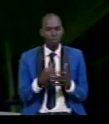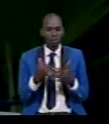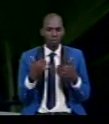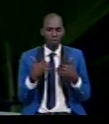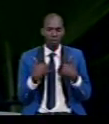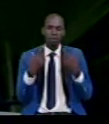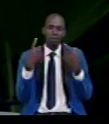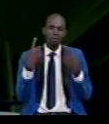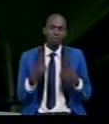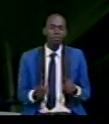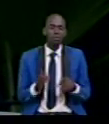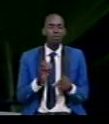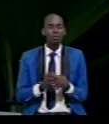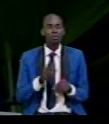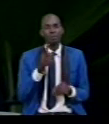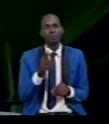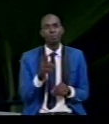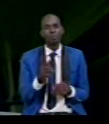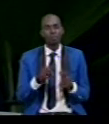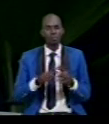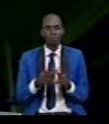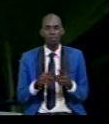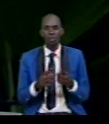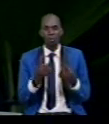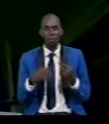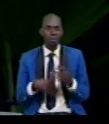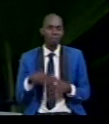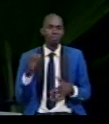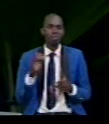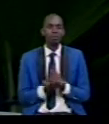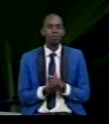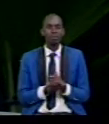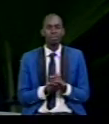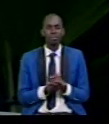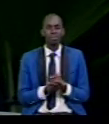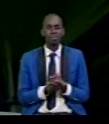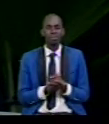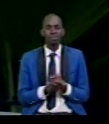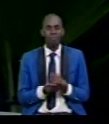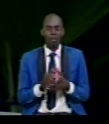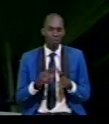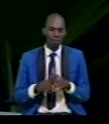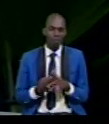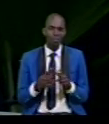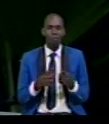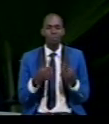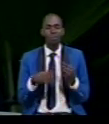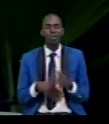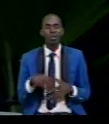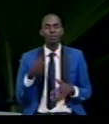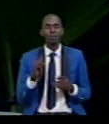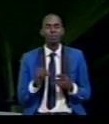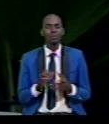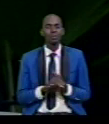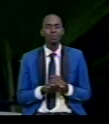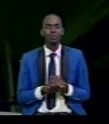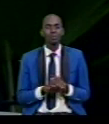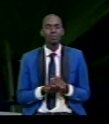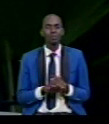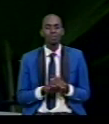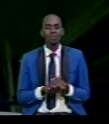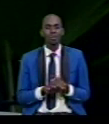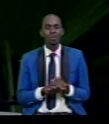happened. Start coming out. Start coming out. Start coming out over